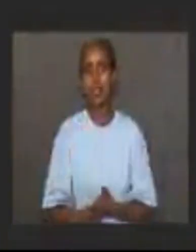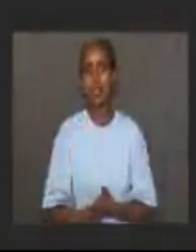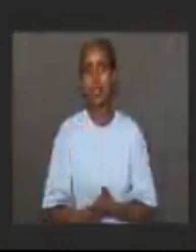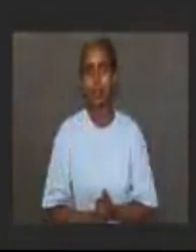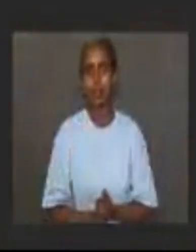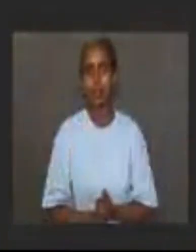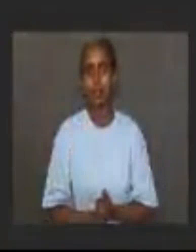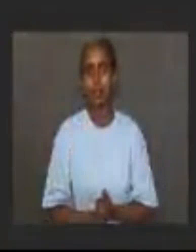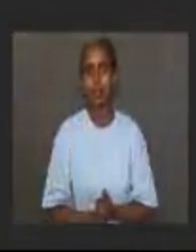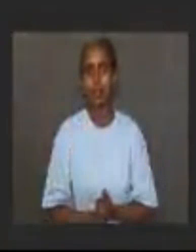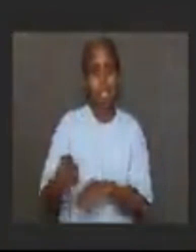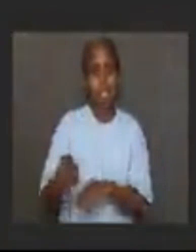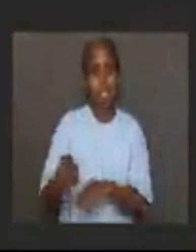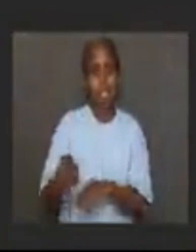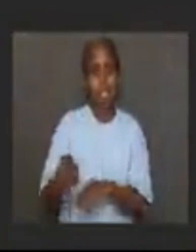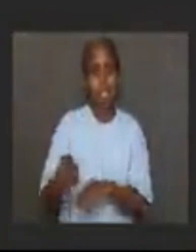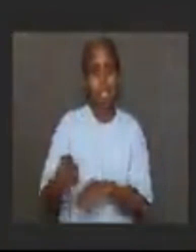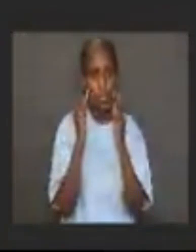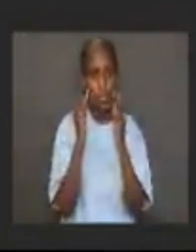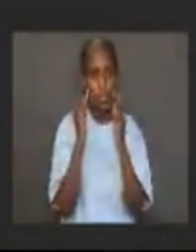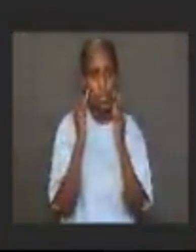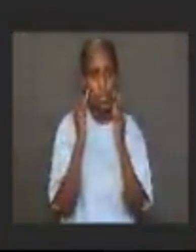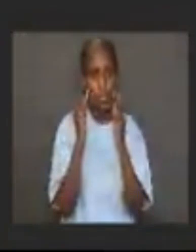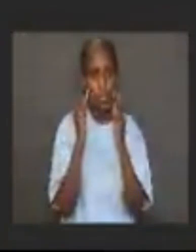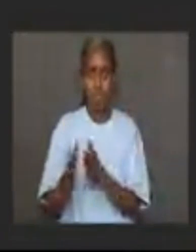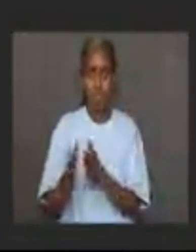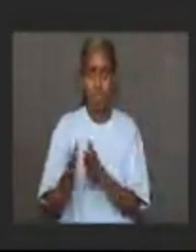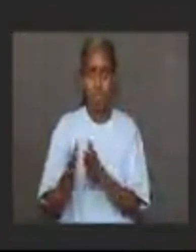Students, let's get ready.